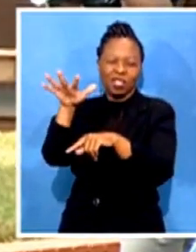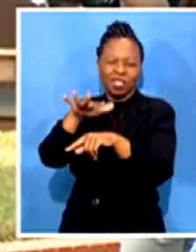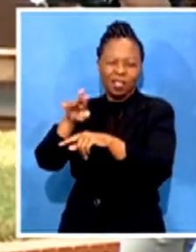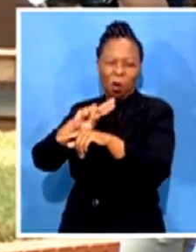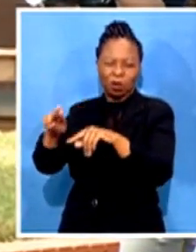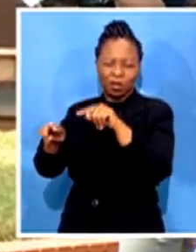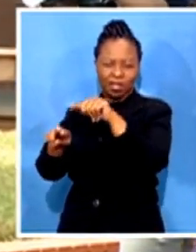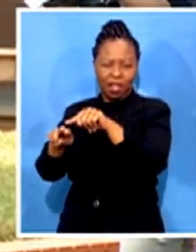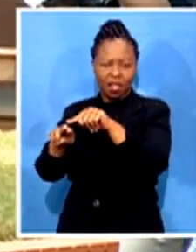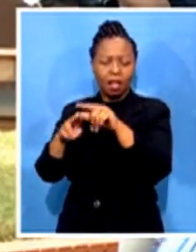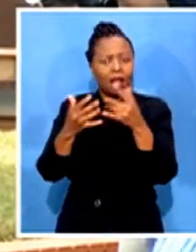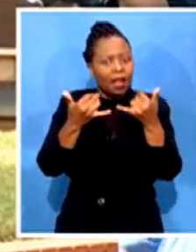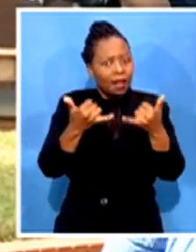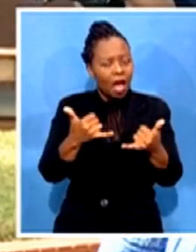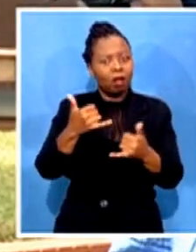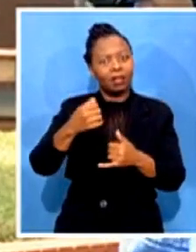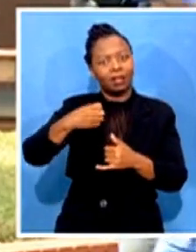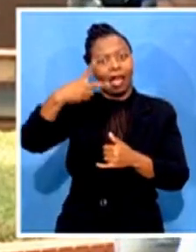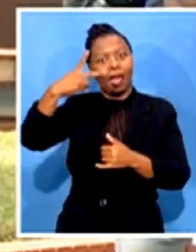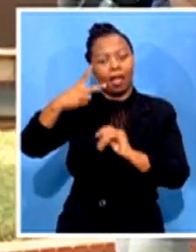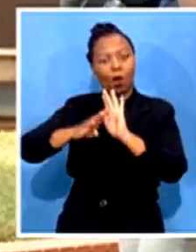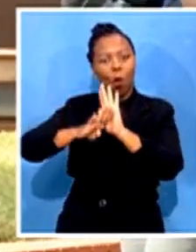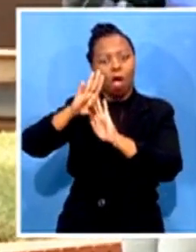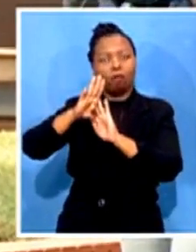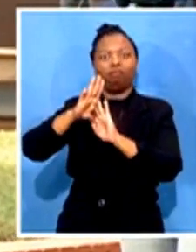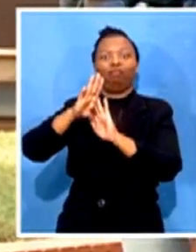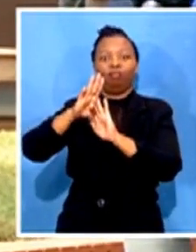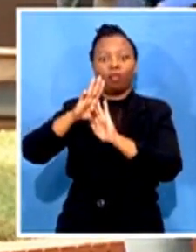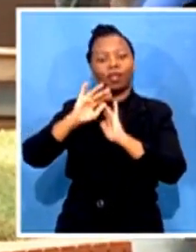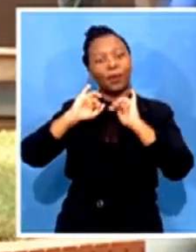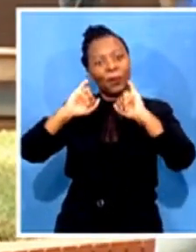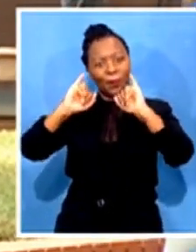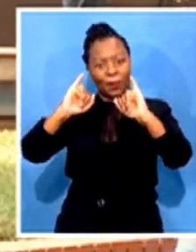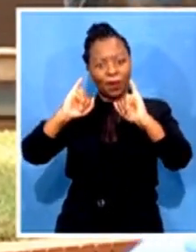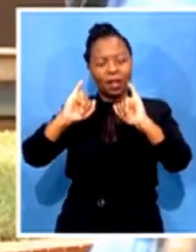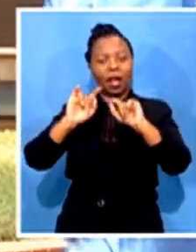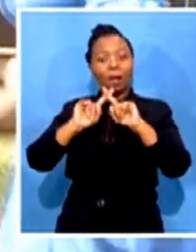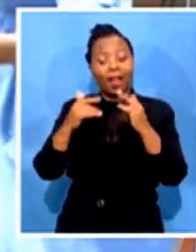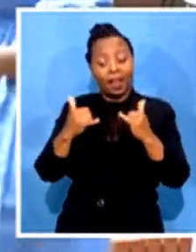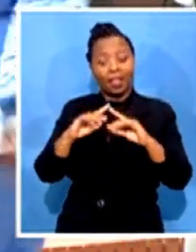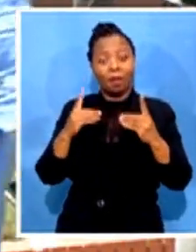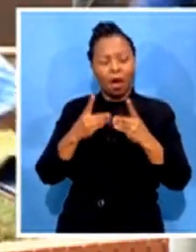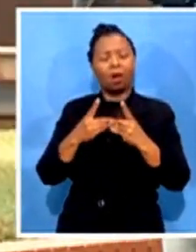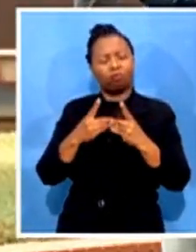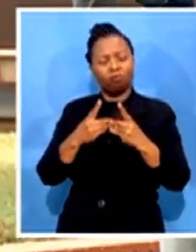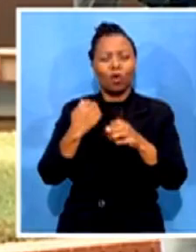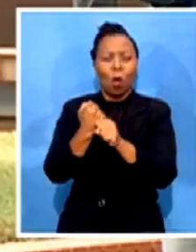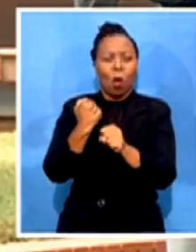us, and the department is working on ensuring that the hospital is